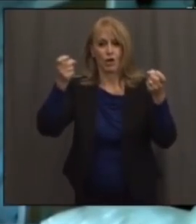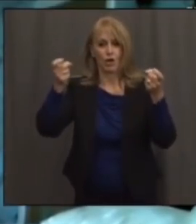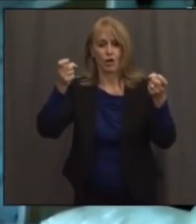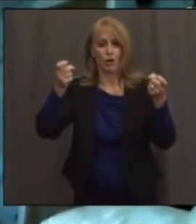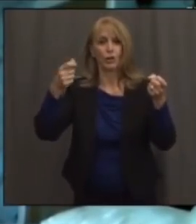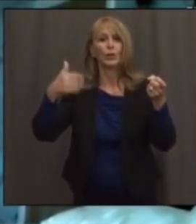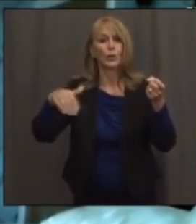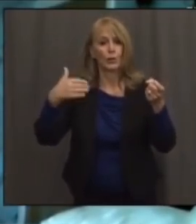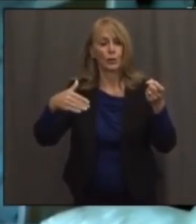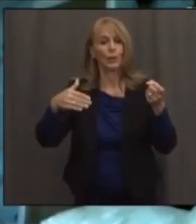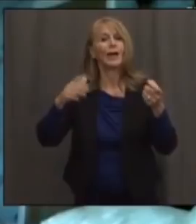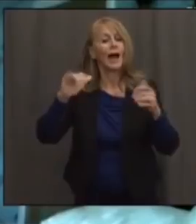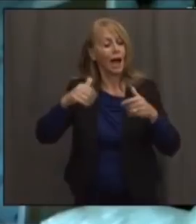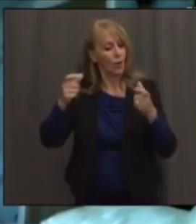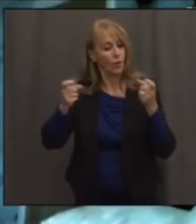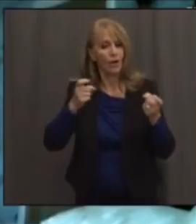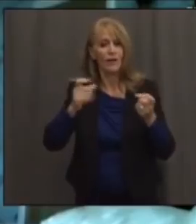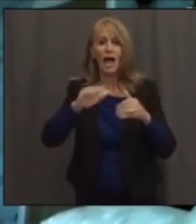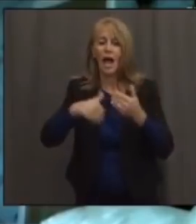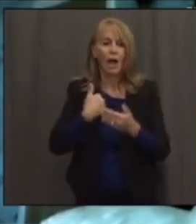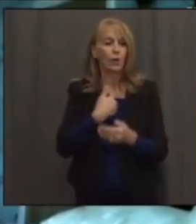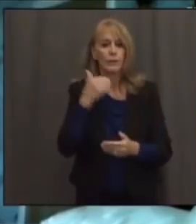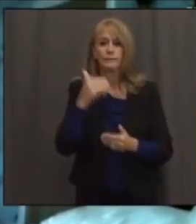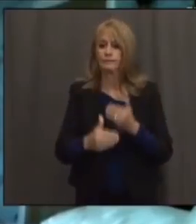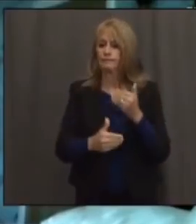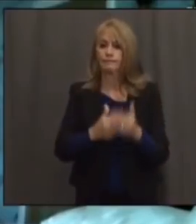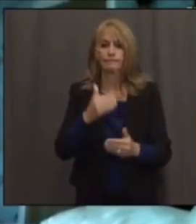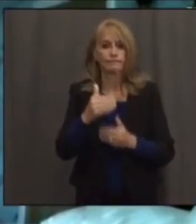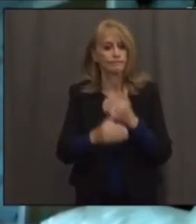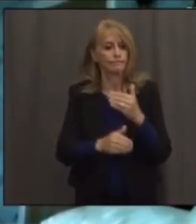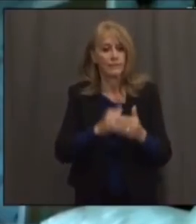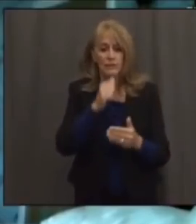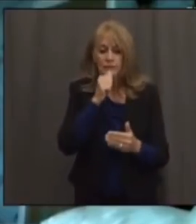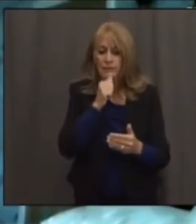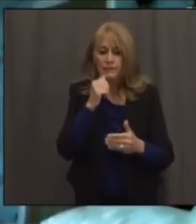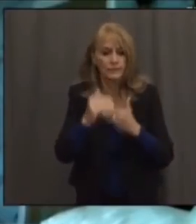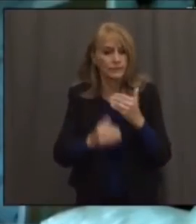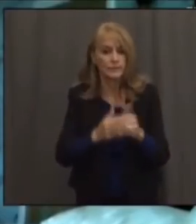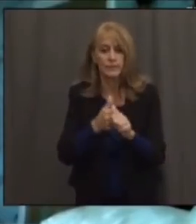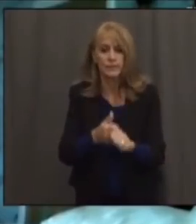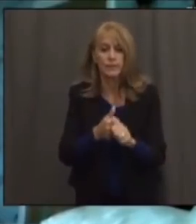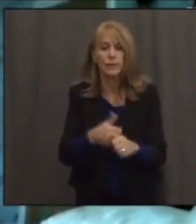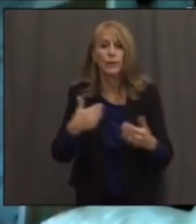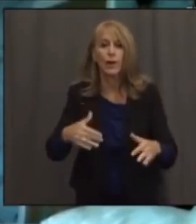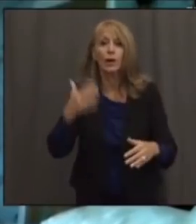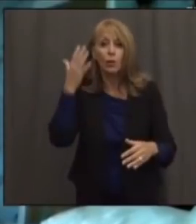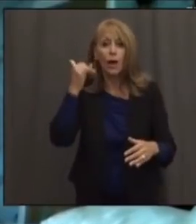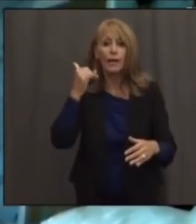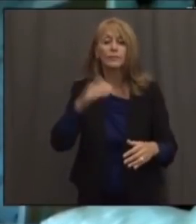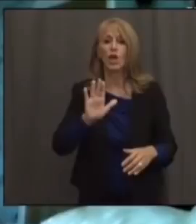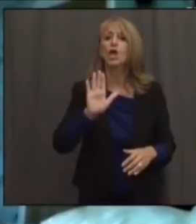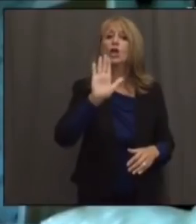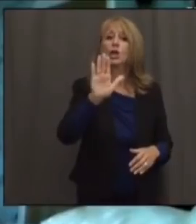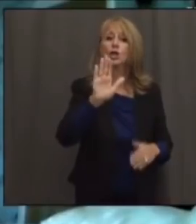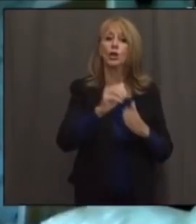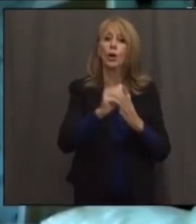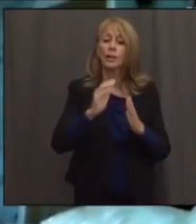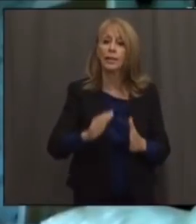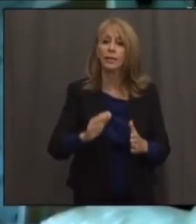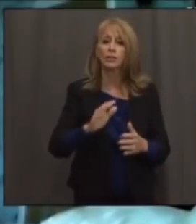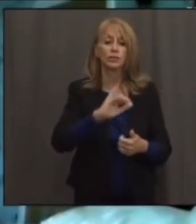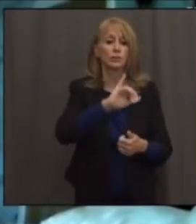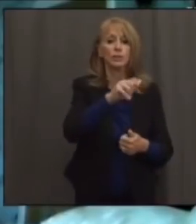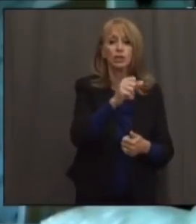in outcomes, how we came through this pandemic, and I think it's through the leadership of yourself,